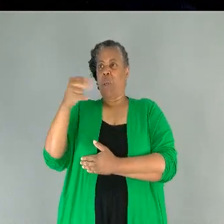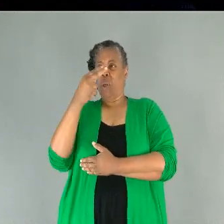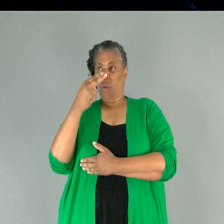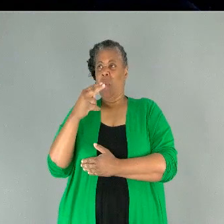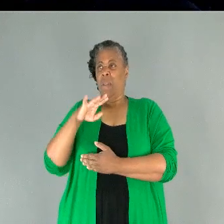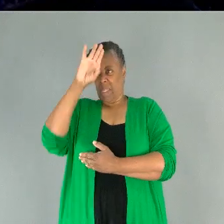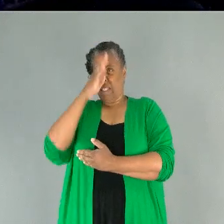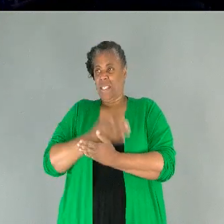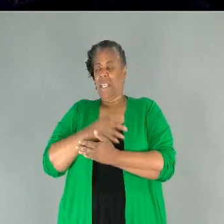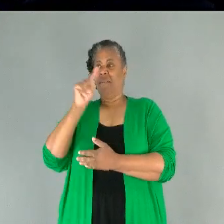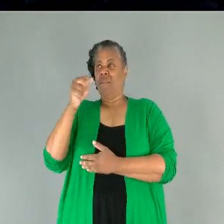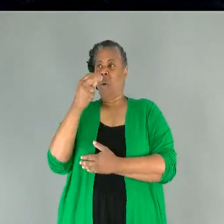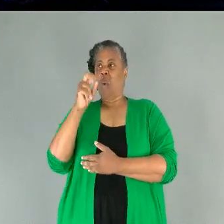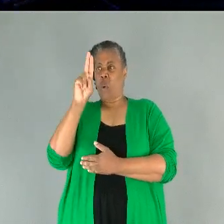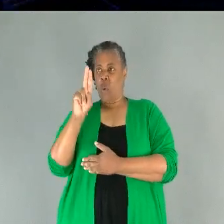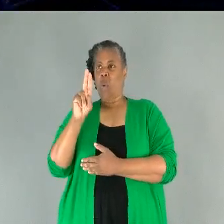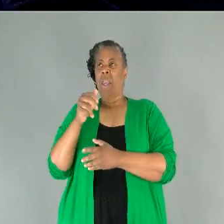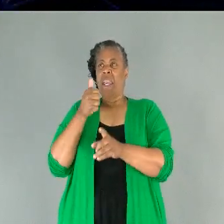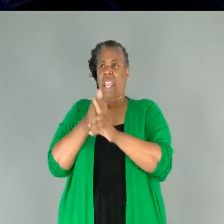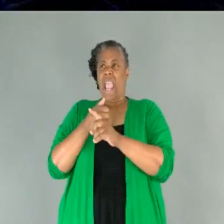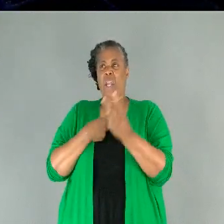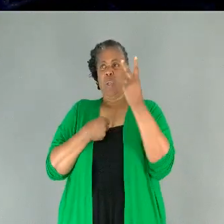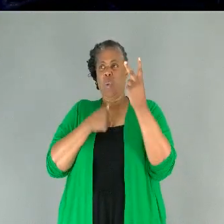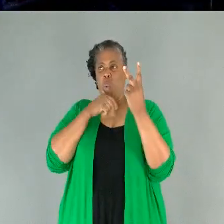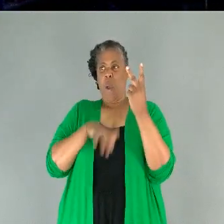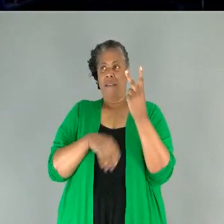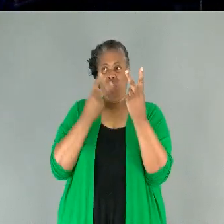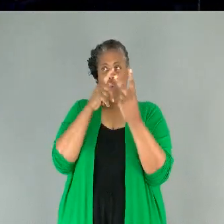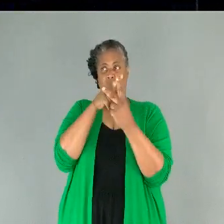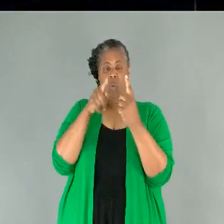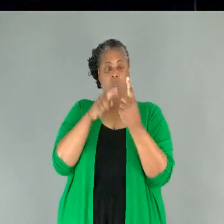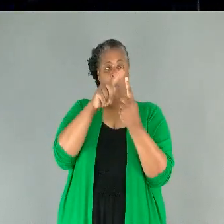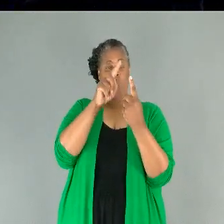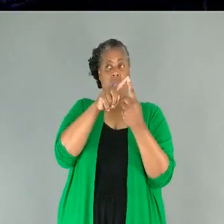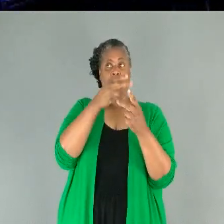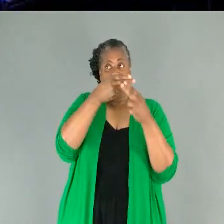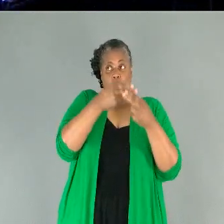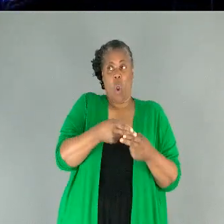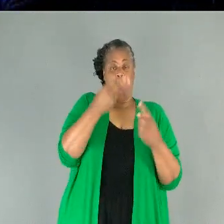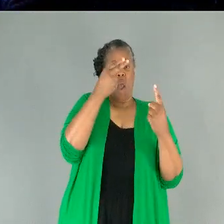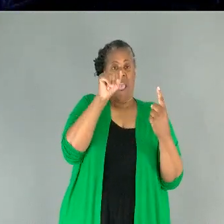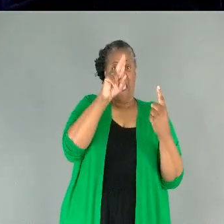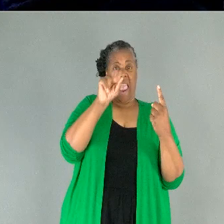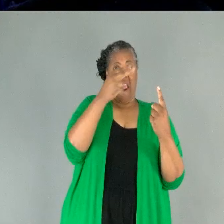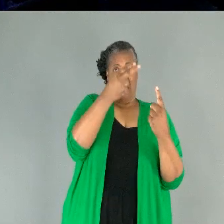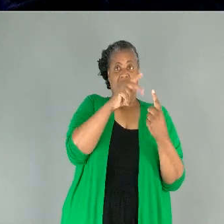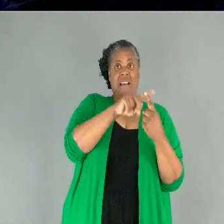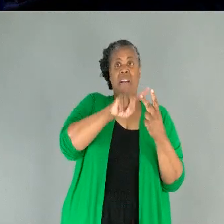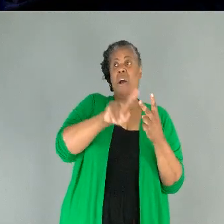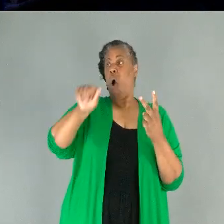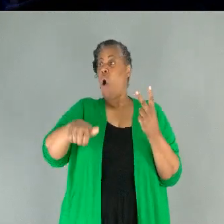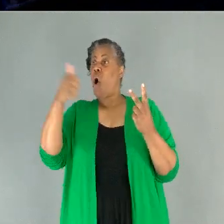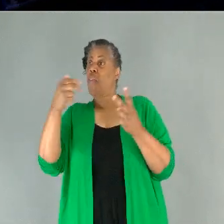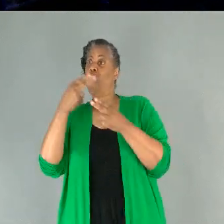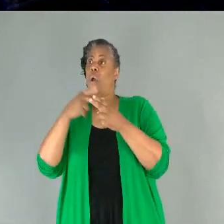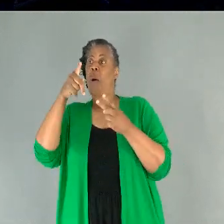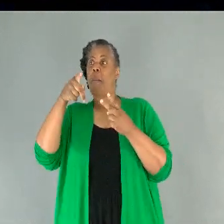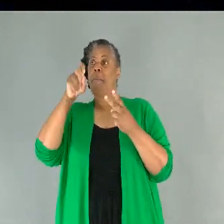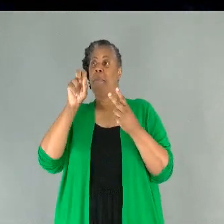an Ephraimite. He had two wives. One was called Hannah, the other